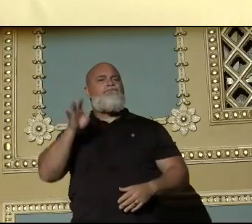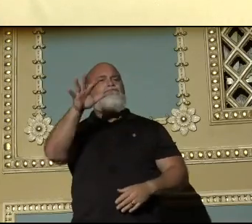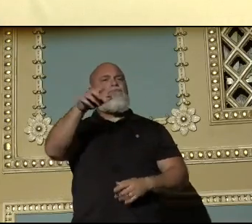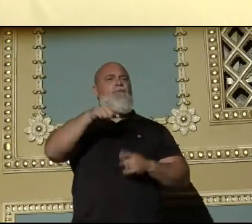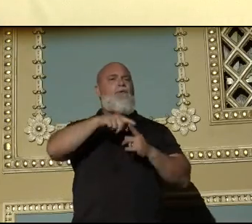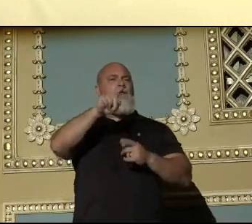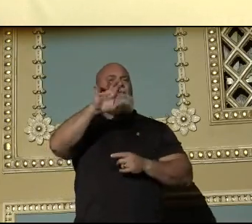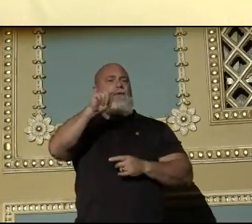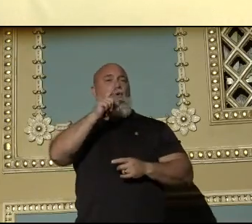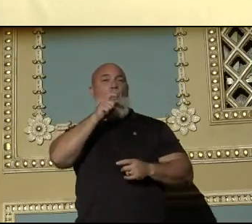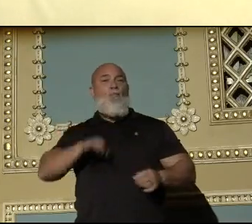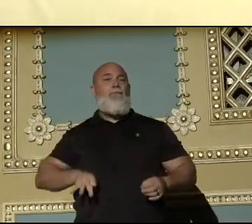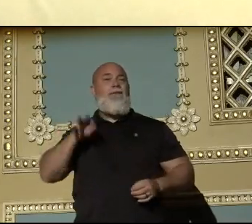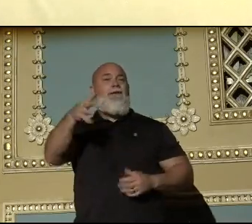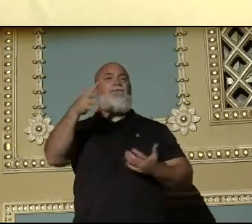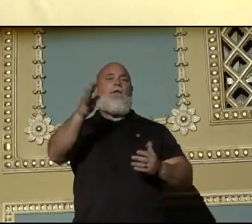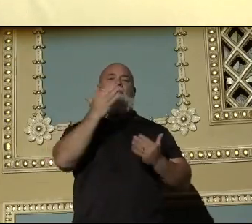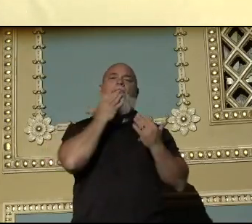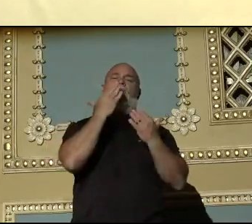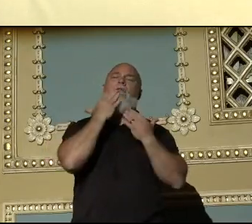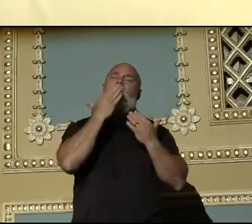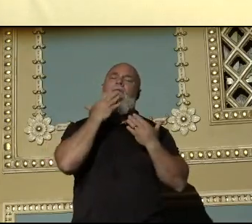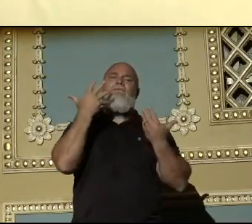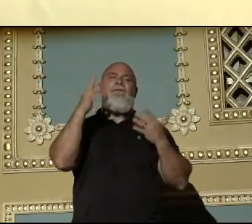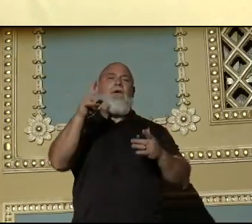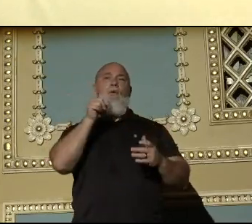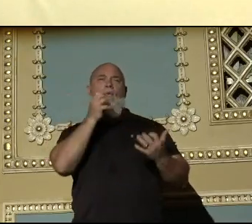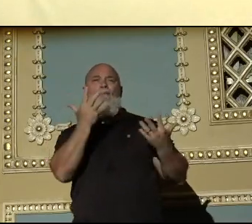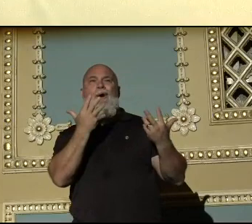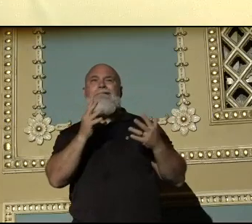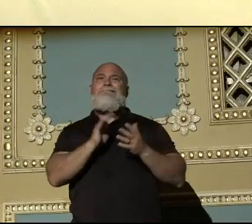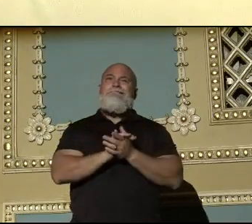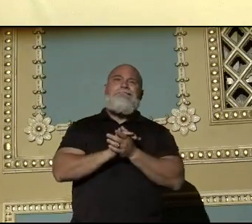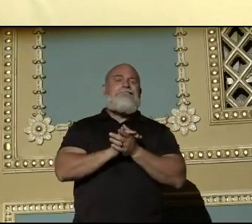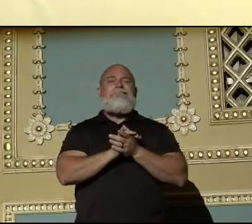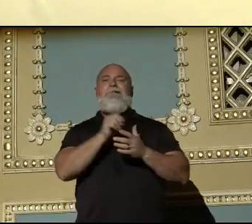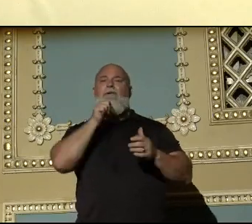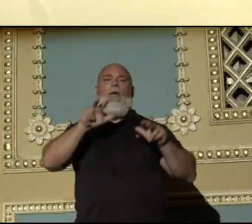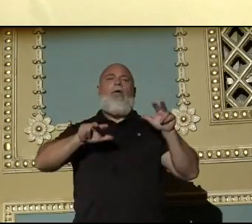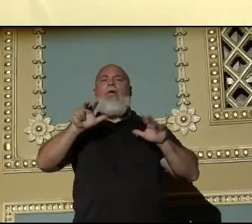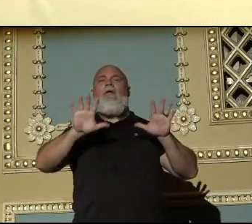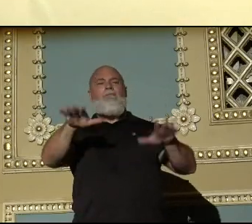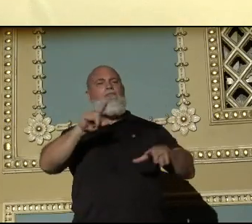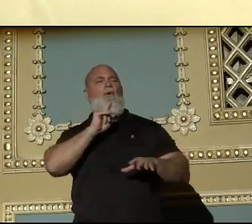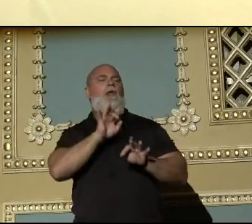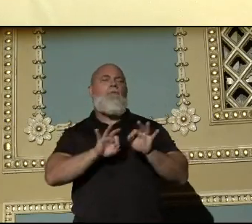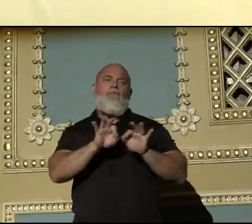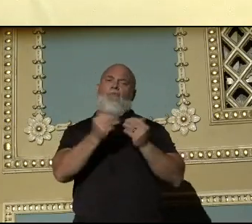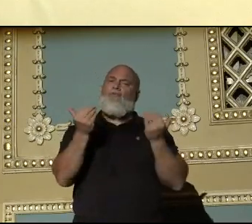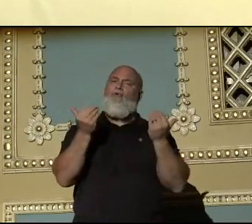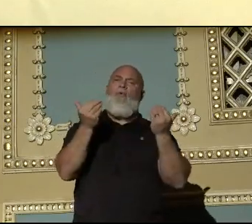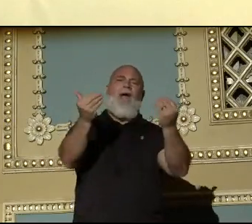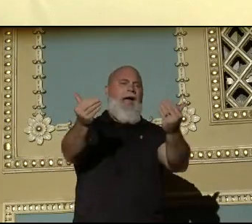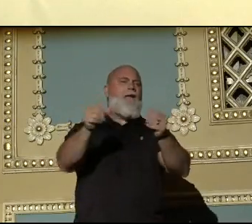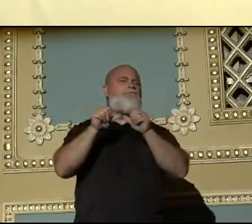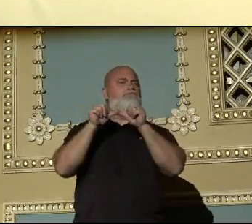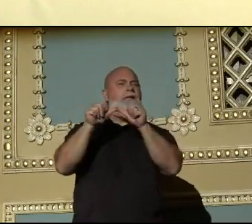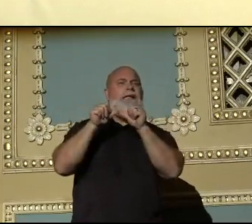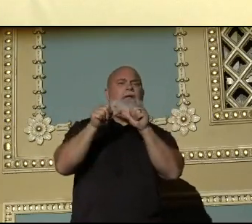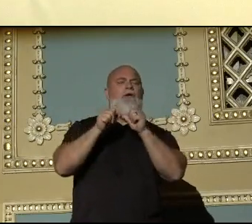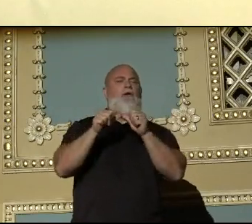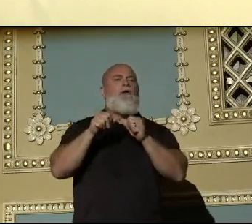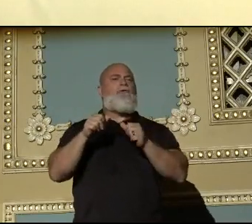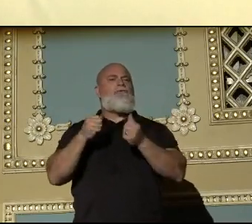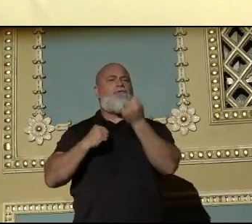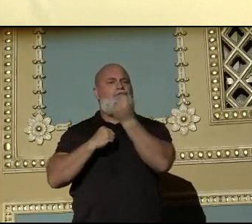given, thank you. For those of you that are maybe waiting, please don't hesitate. It's so important to continue to fund the Paramount through